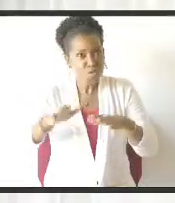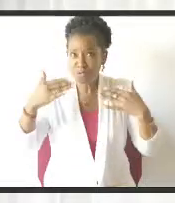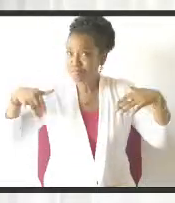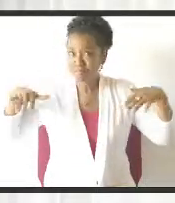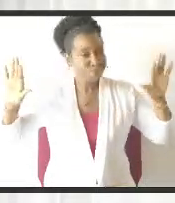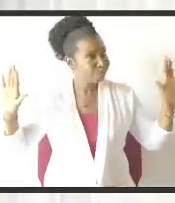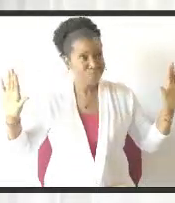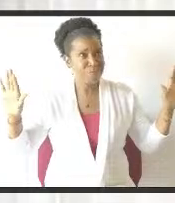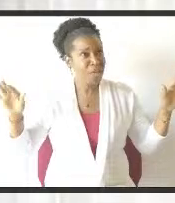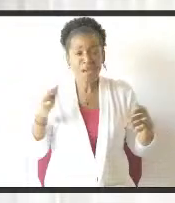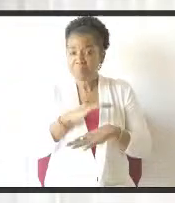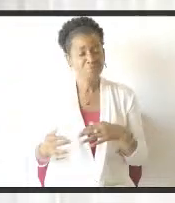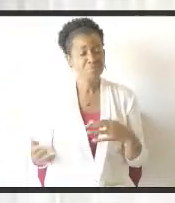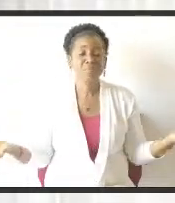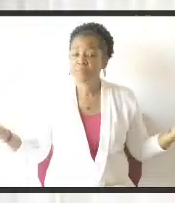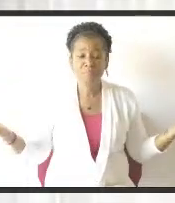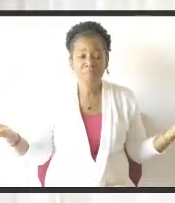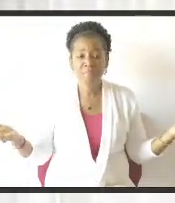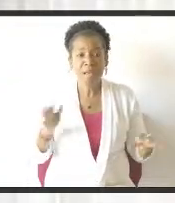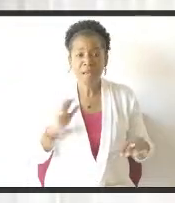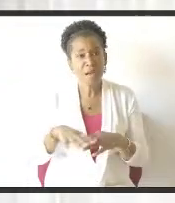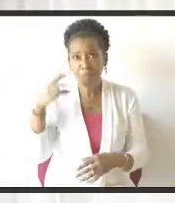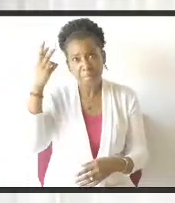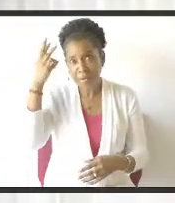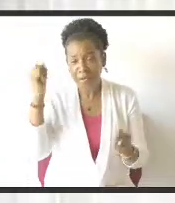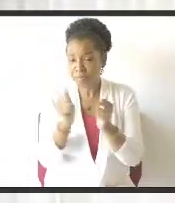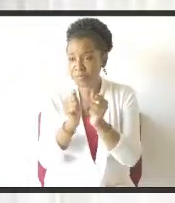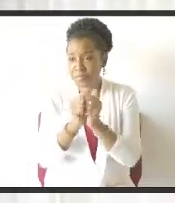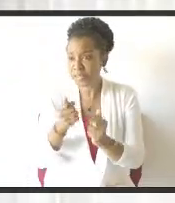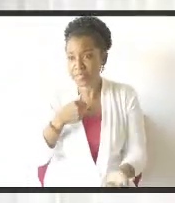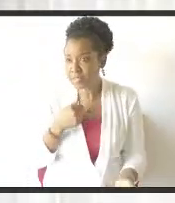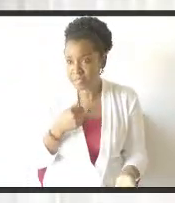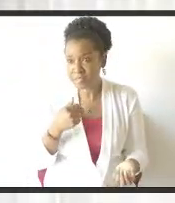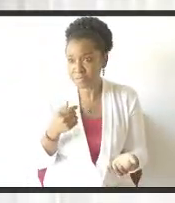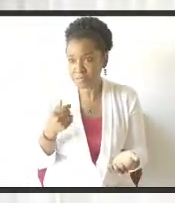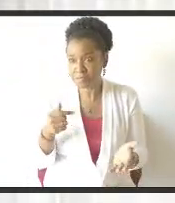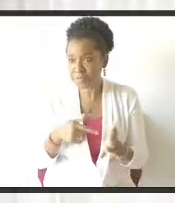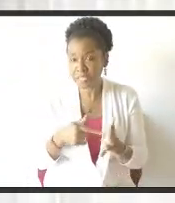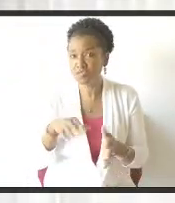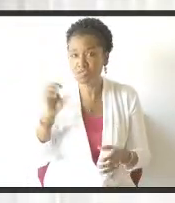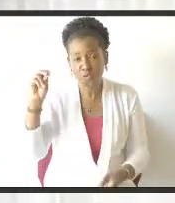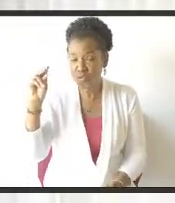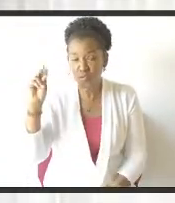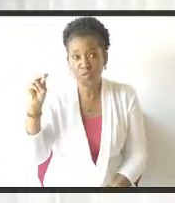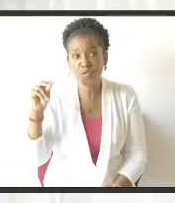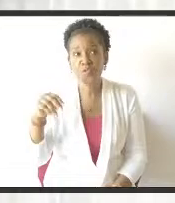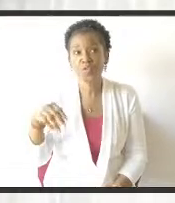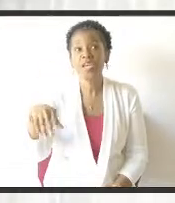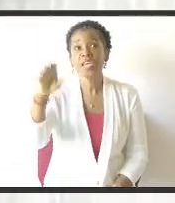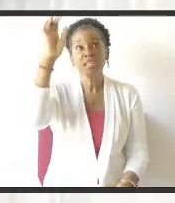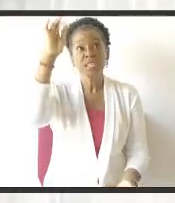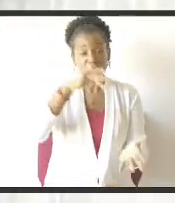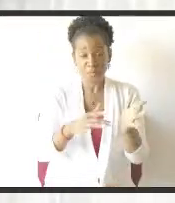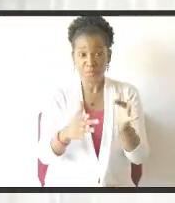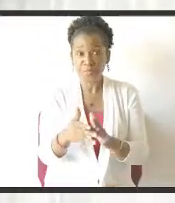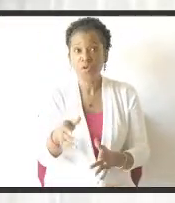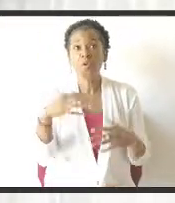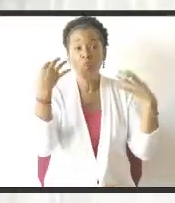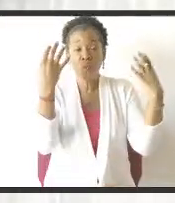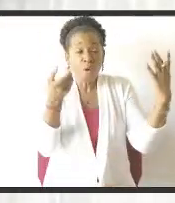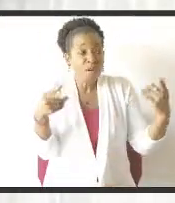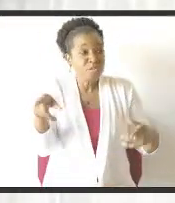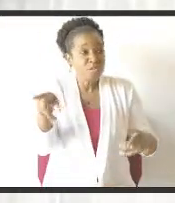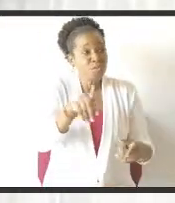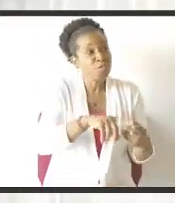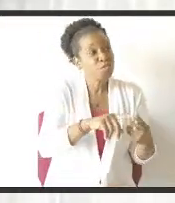It generally comes to those who remain faithful in spite of the challenges, in spite of the need. Whether